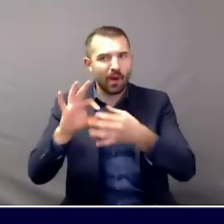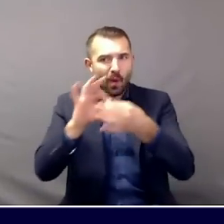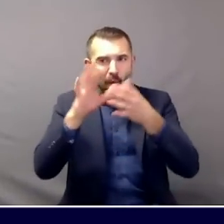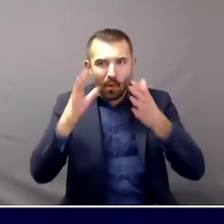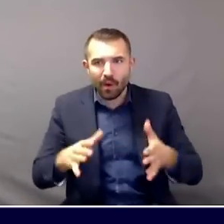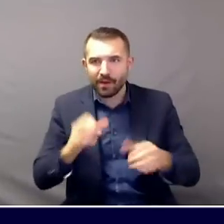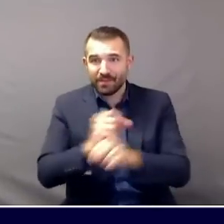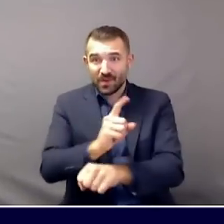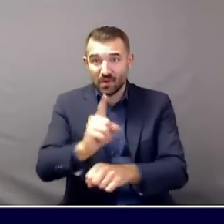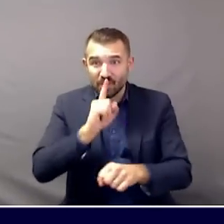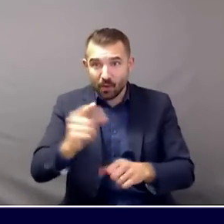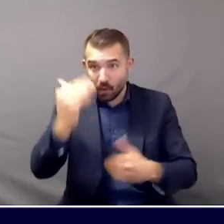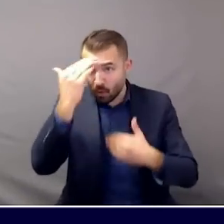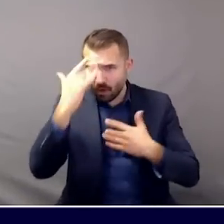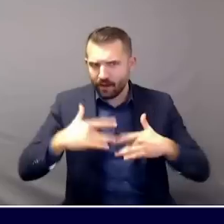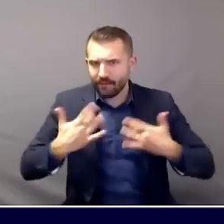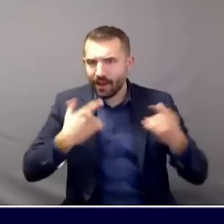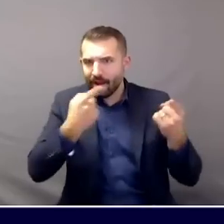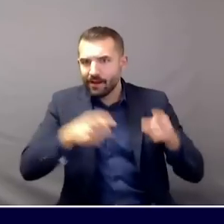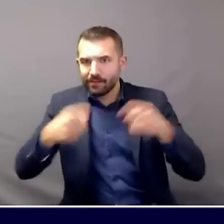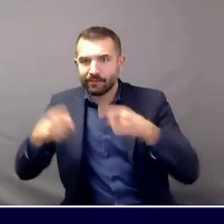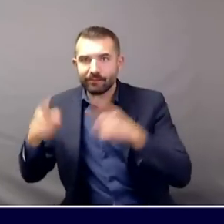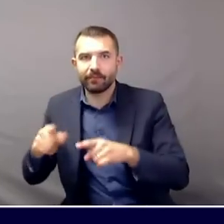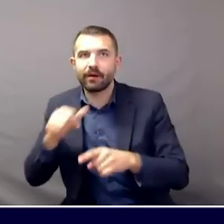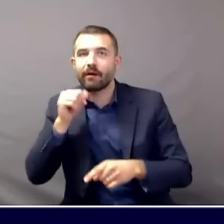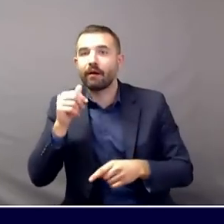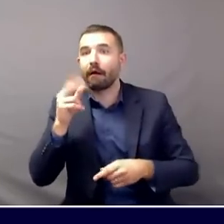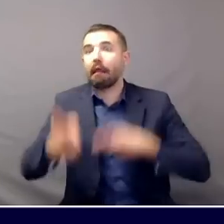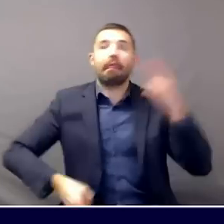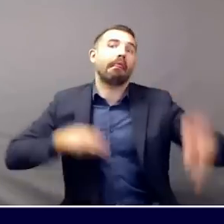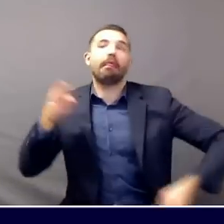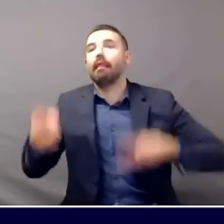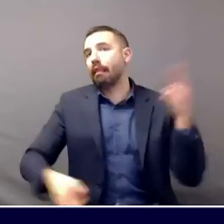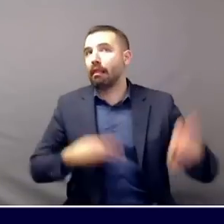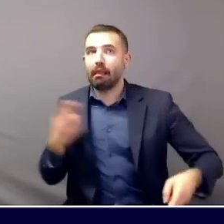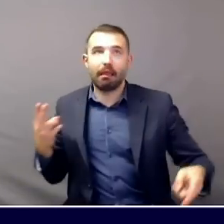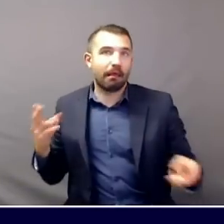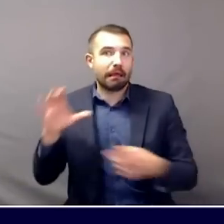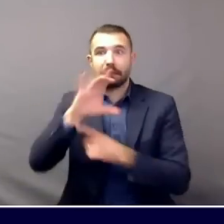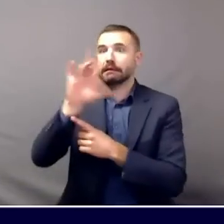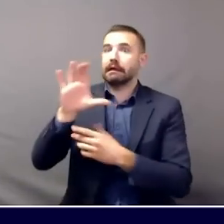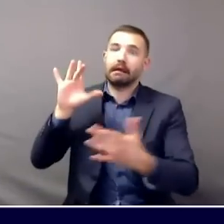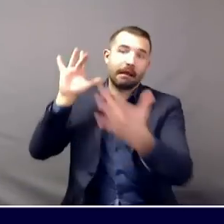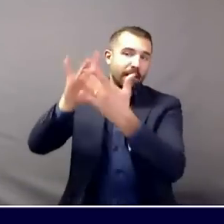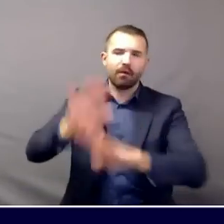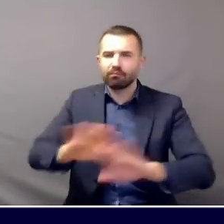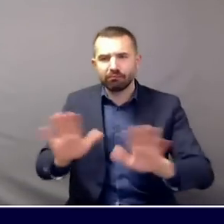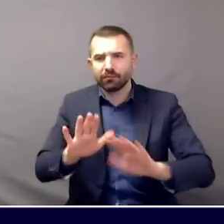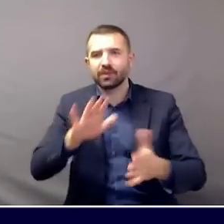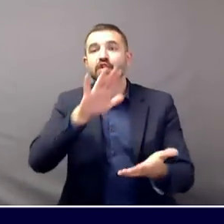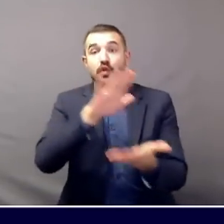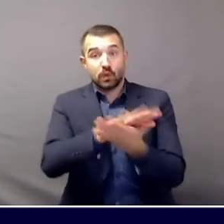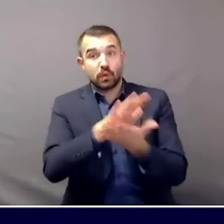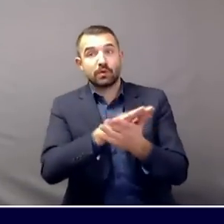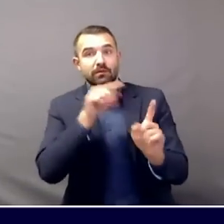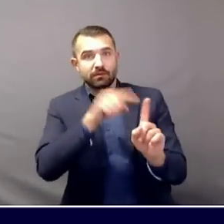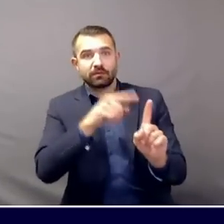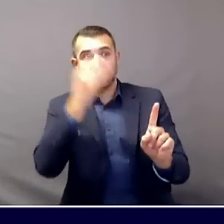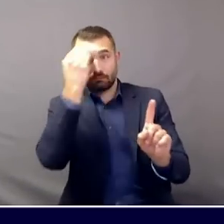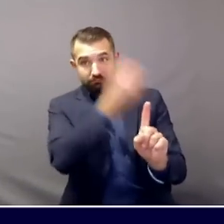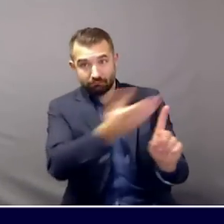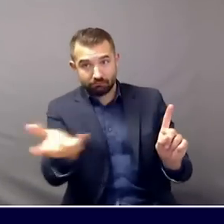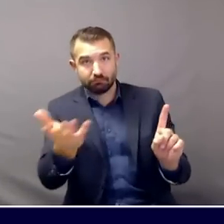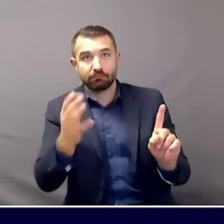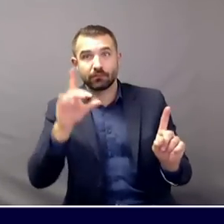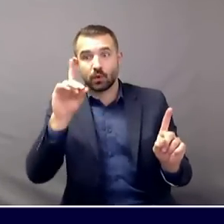this need to scramble to call the right person at the Maine CDC. Schools know that they can alert DOE and that there's a good and open